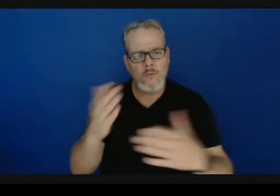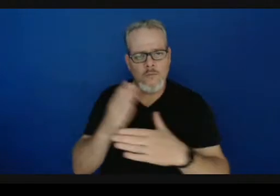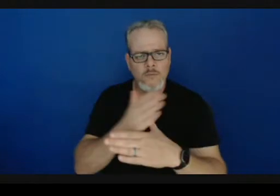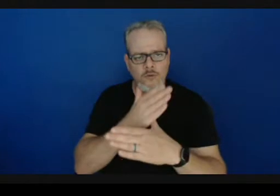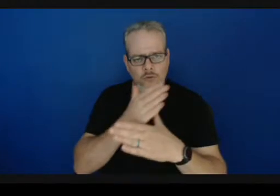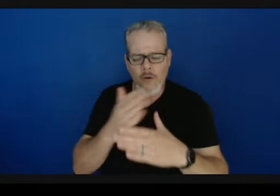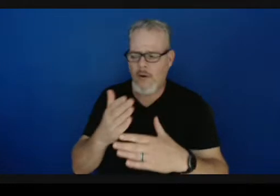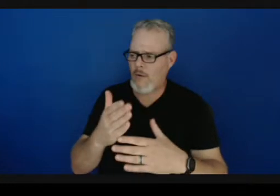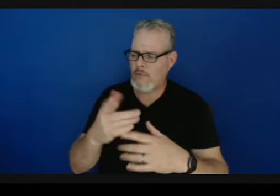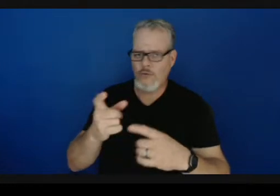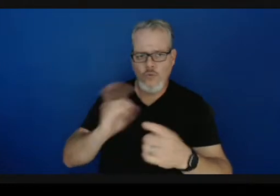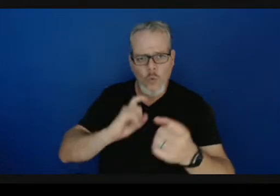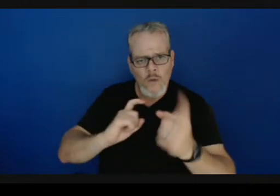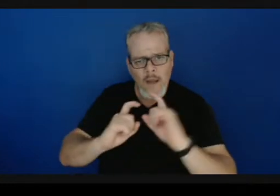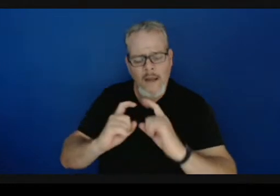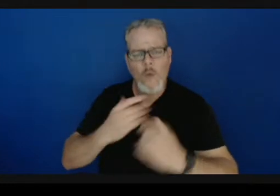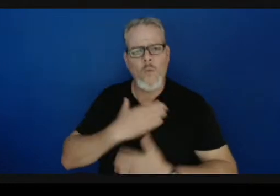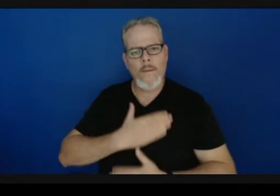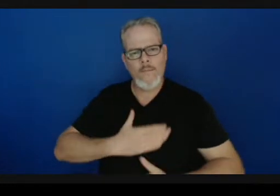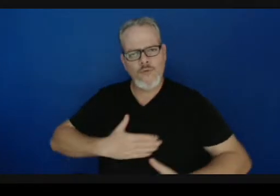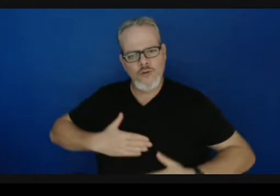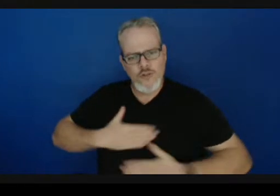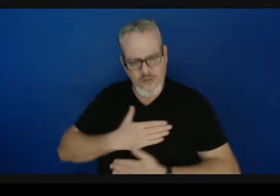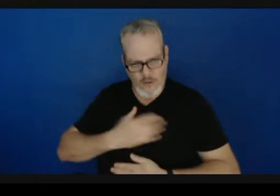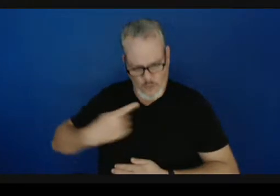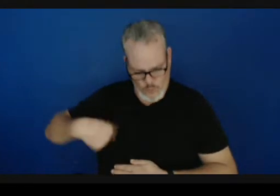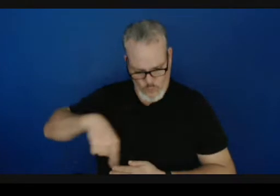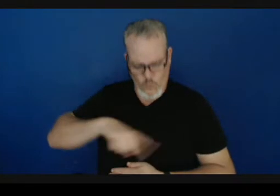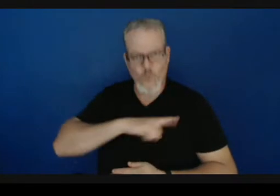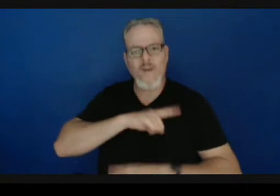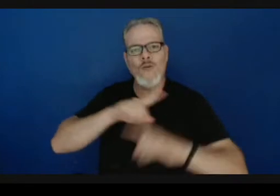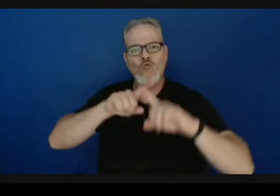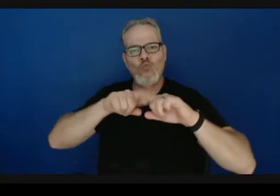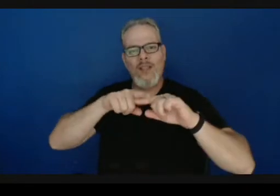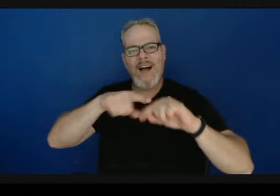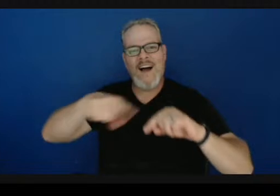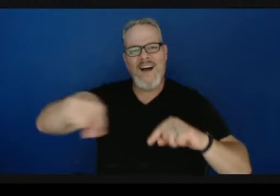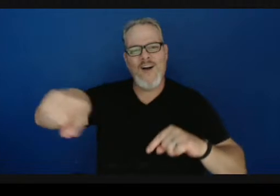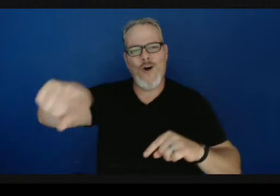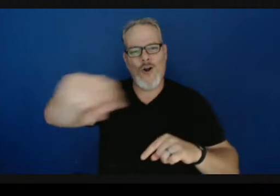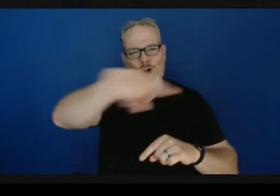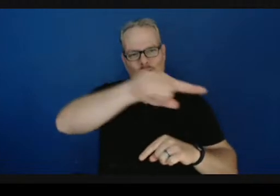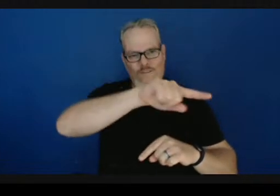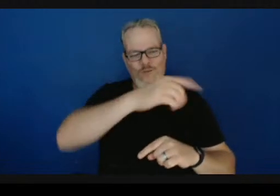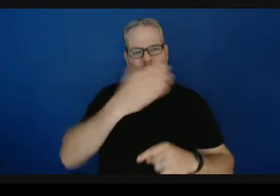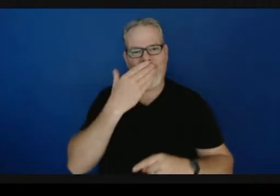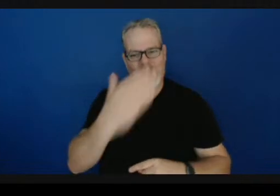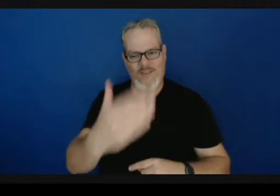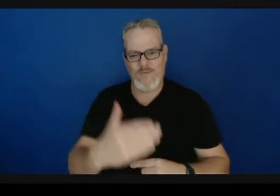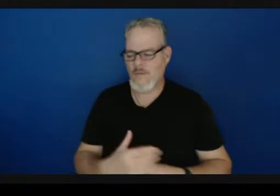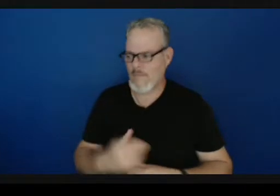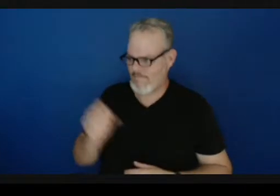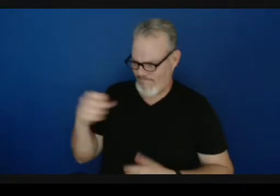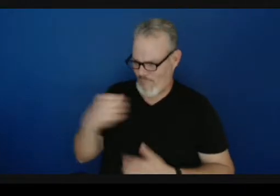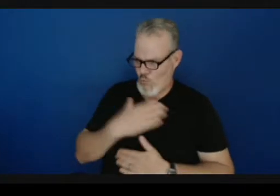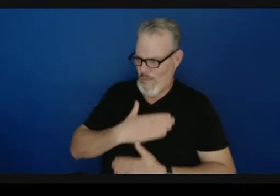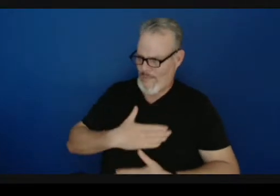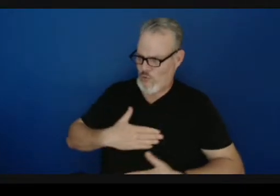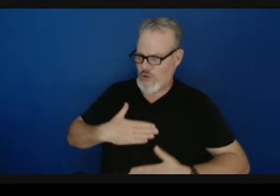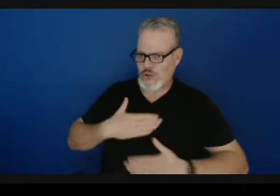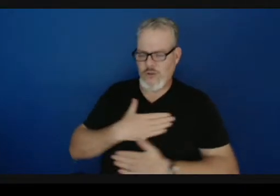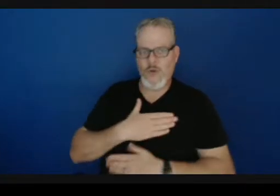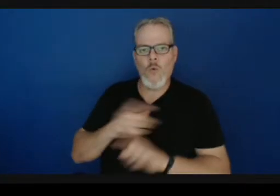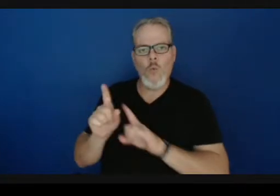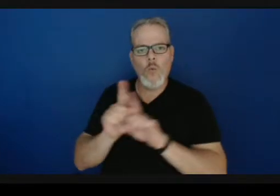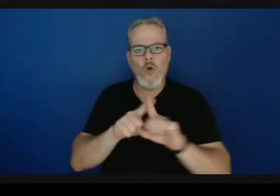501c3 community-based organization, and we rely on all of you. Yeah, appreciate it. And we also rely on the